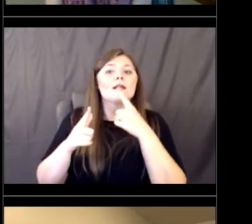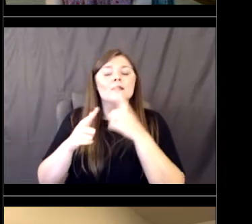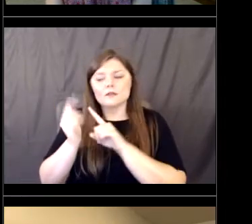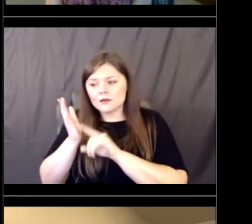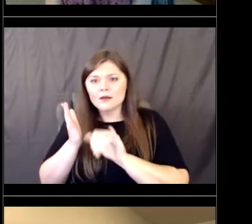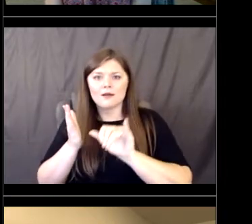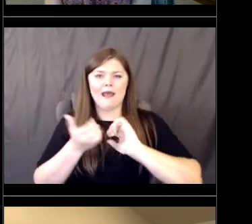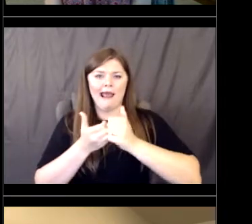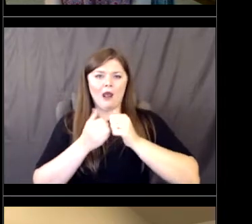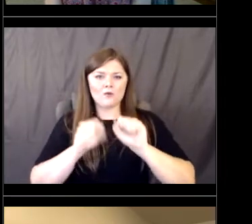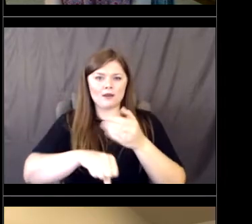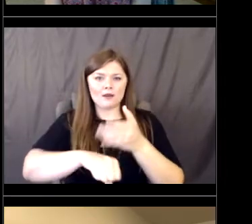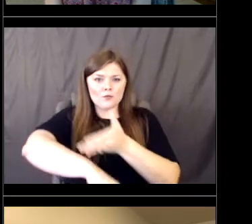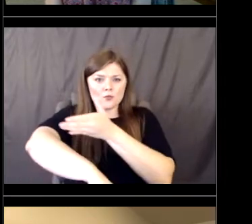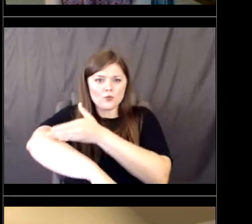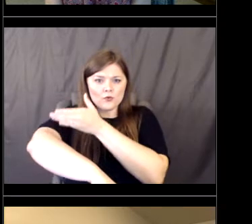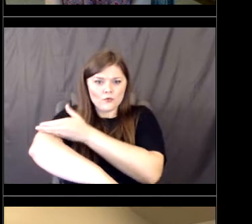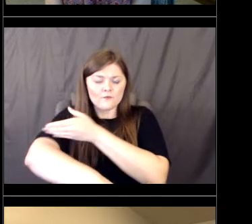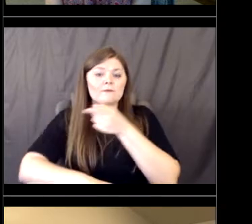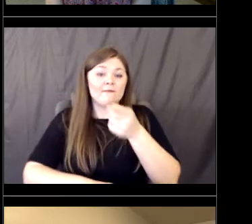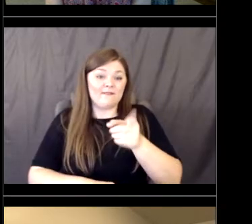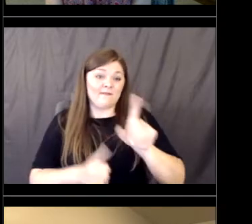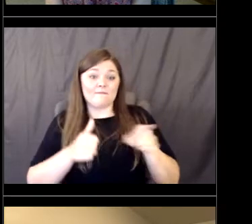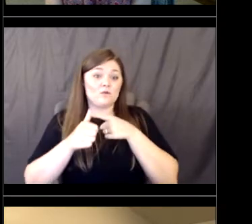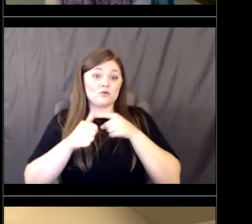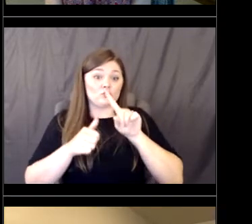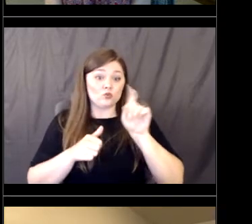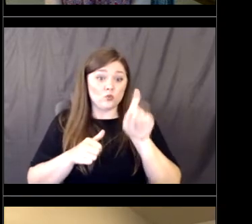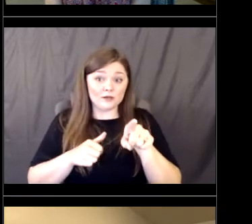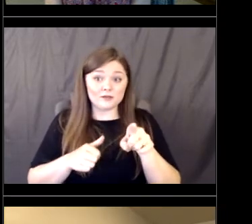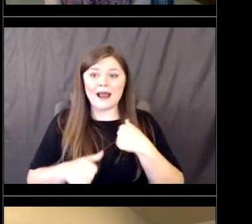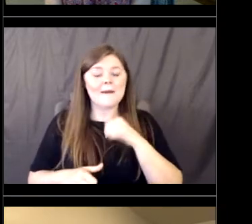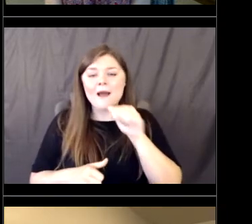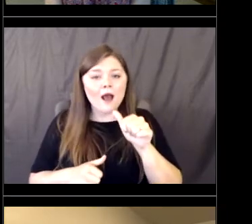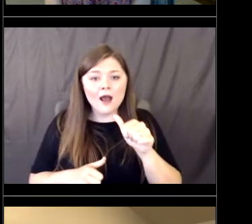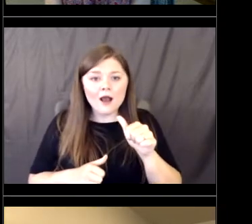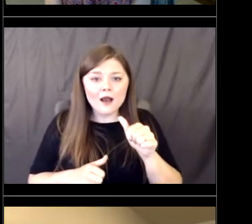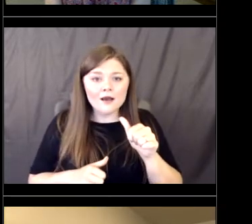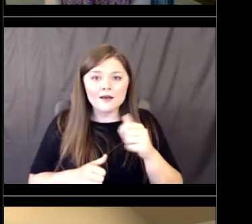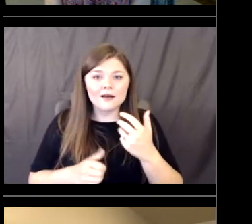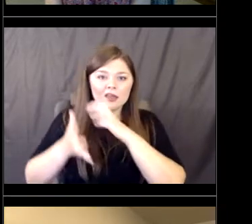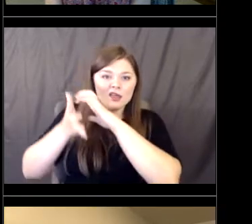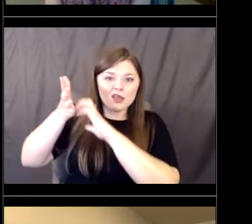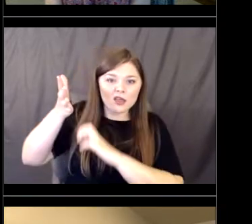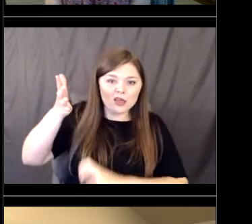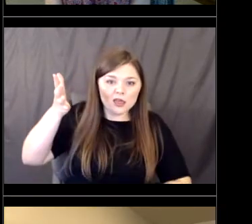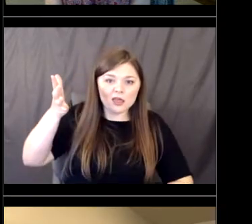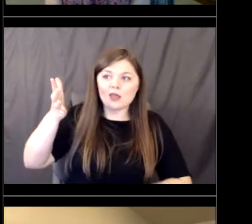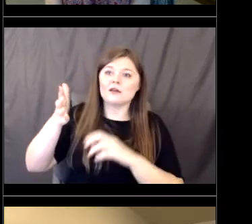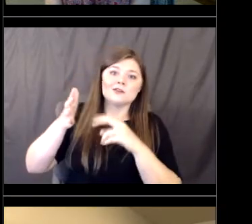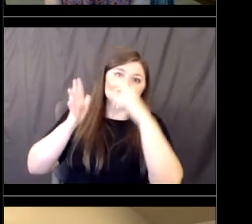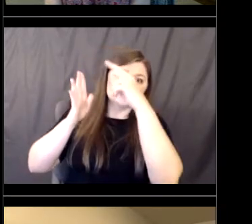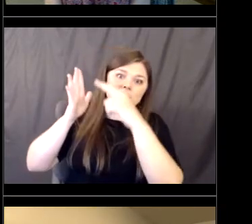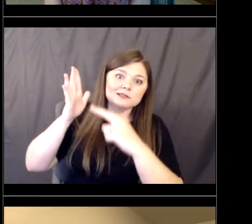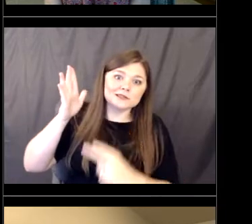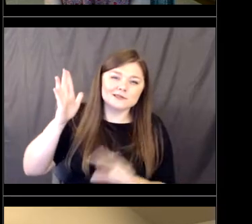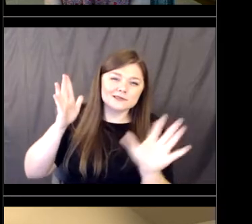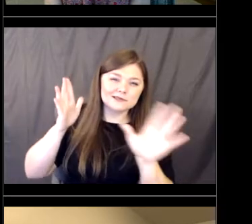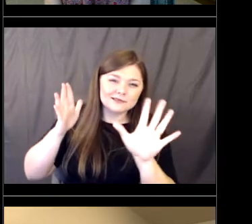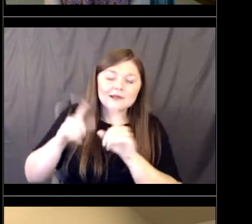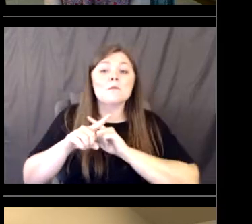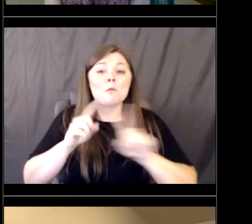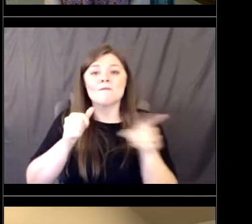research, this first research question. And I'm not going to read all of this, of course, but the first question we were